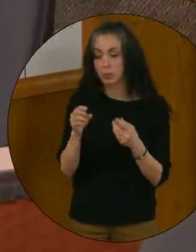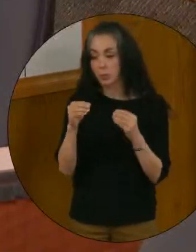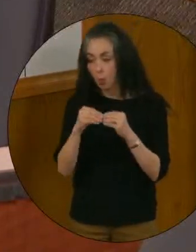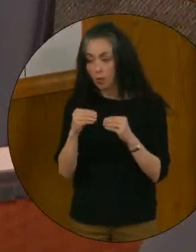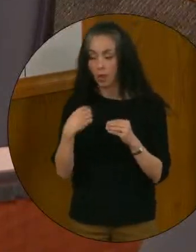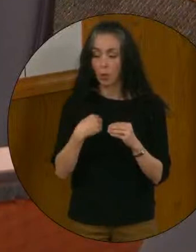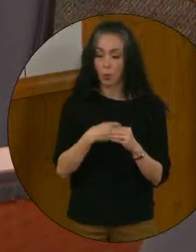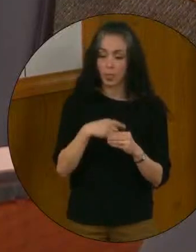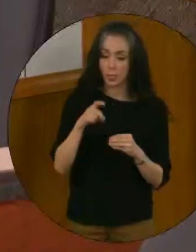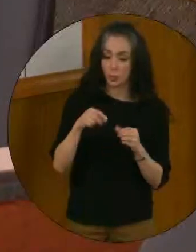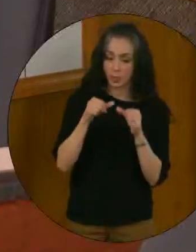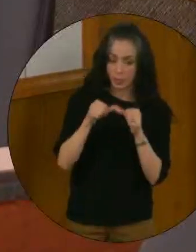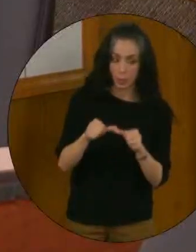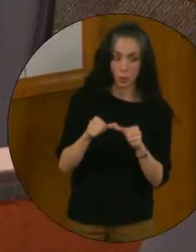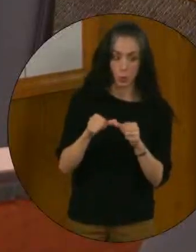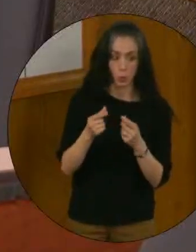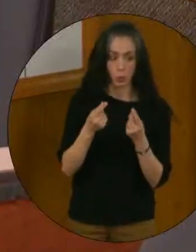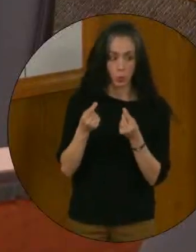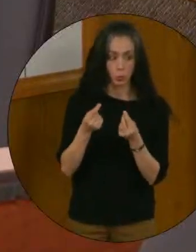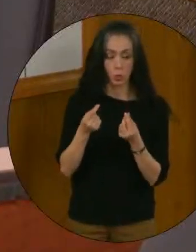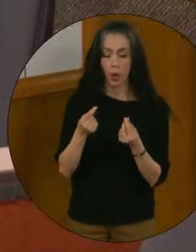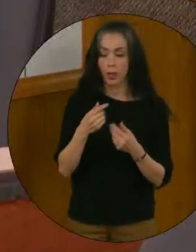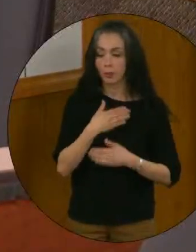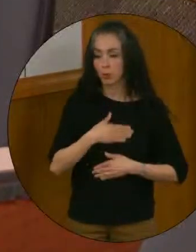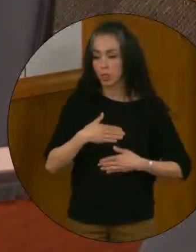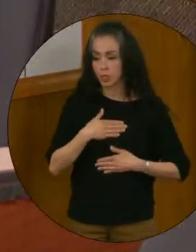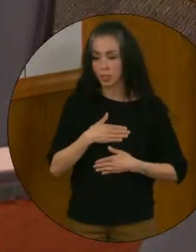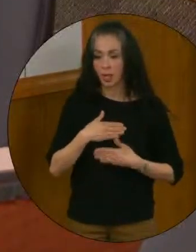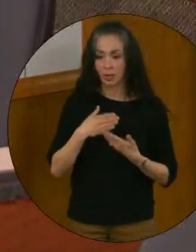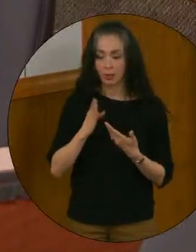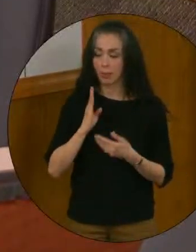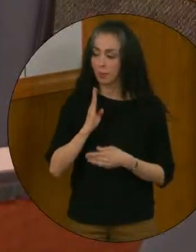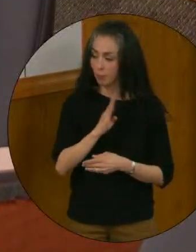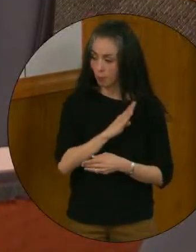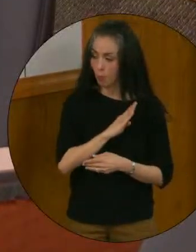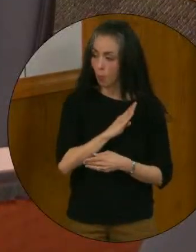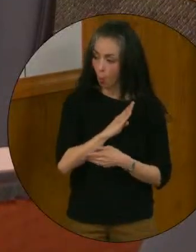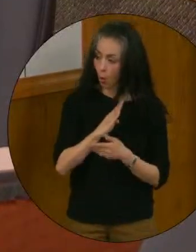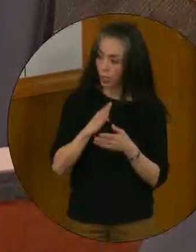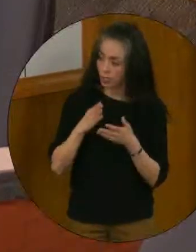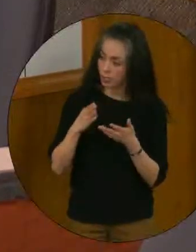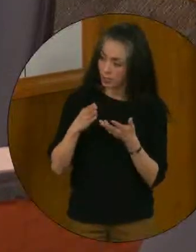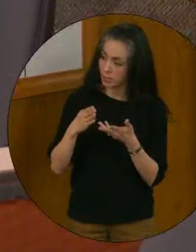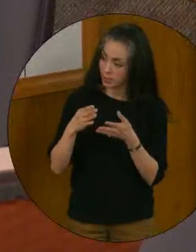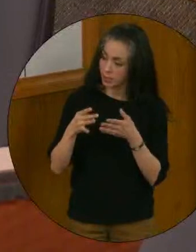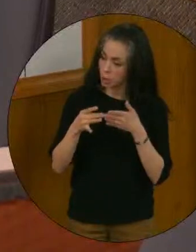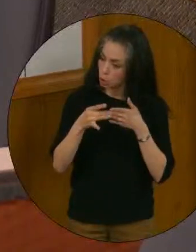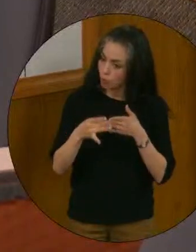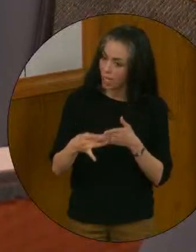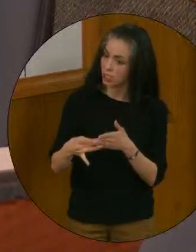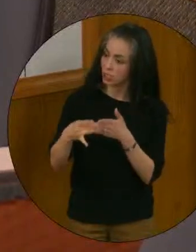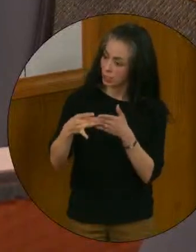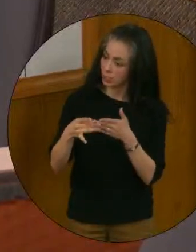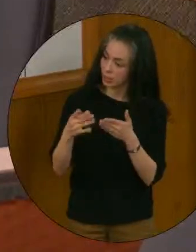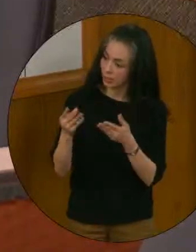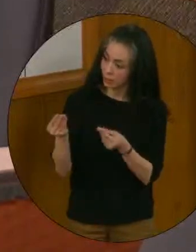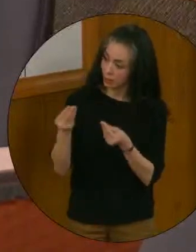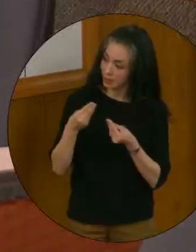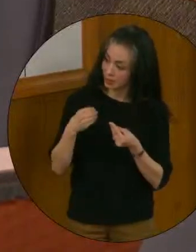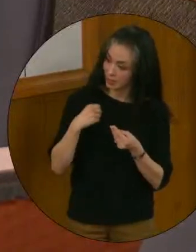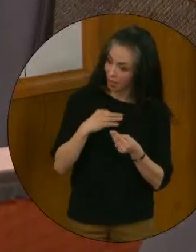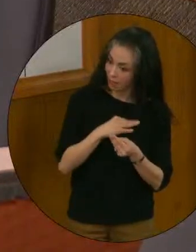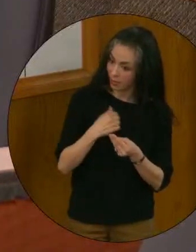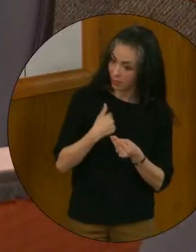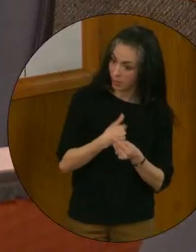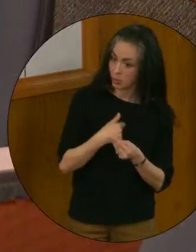to continue doing. So I appreciate the board's direction in giving my staff and me to really go out into